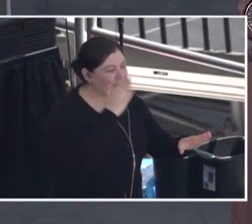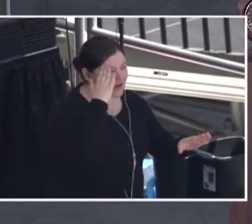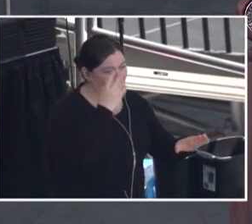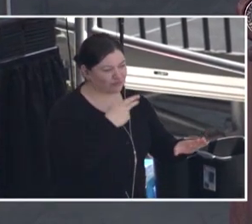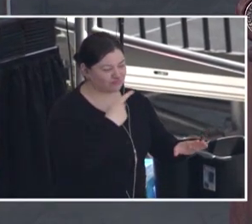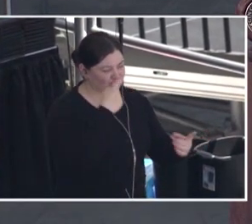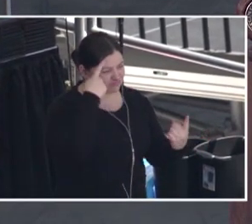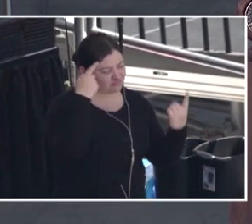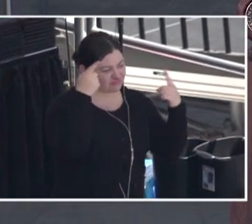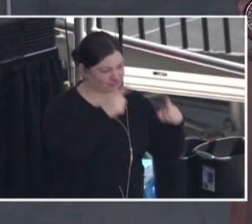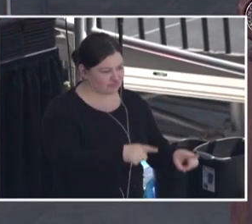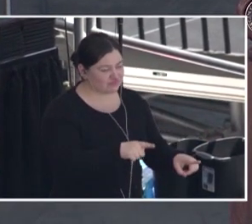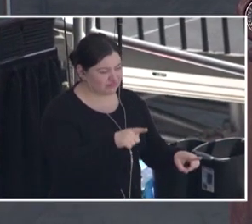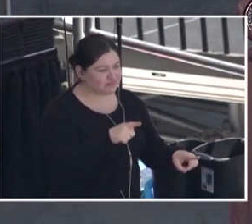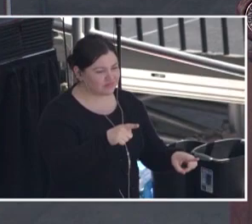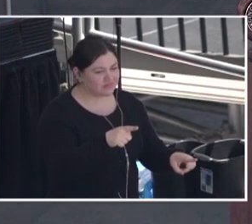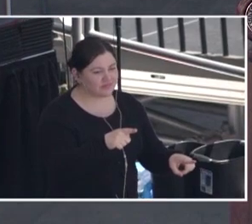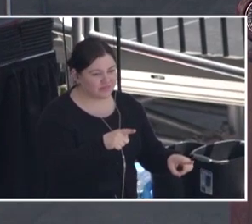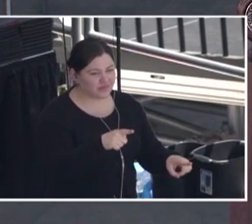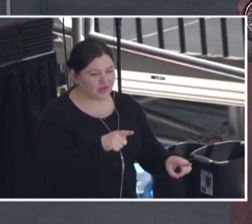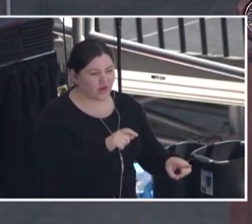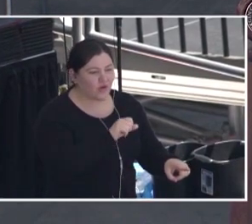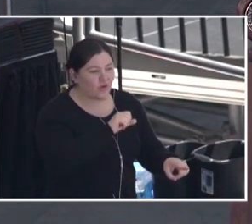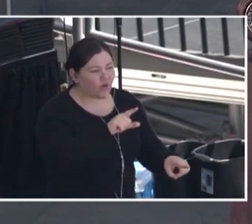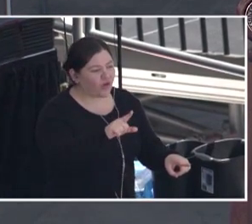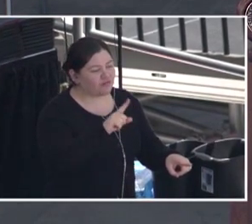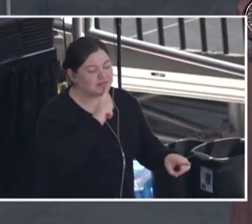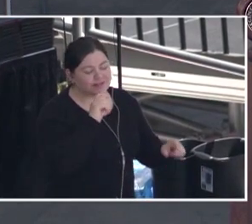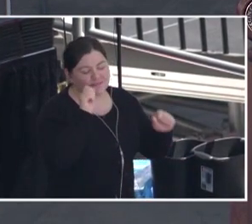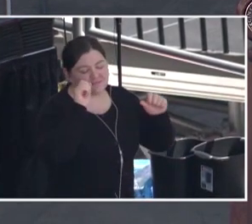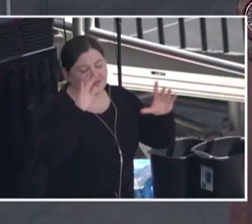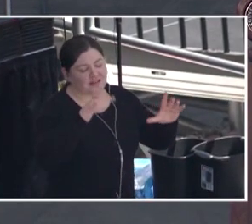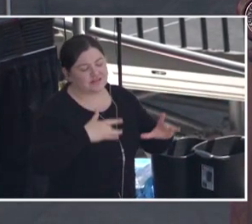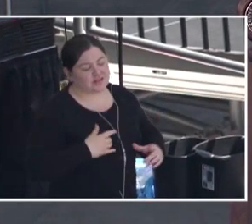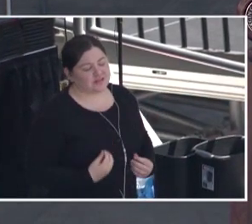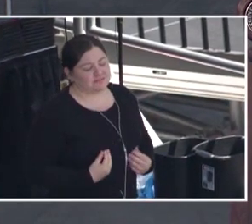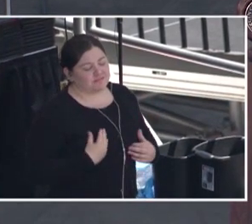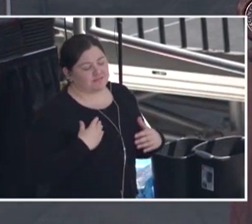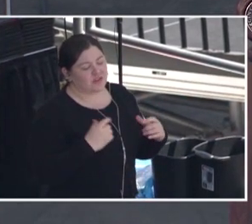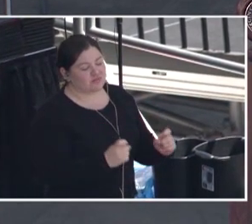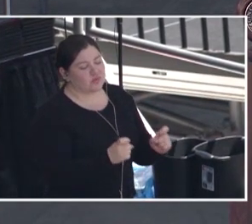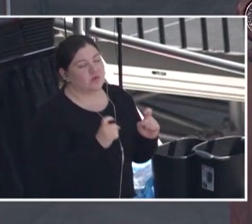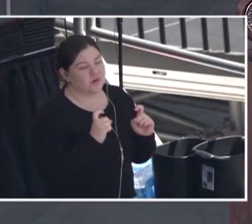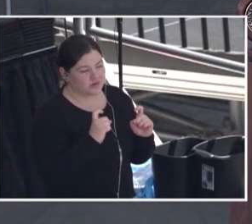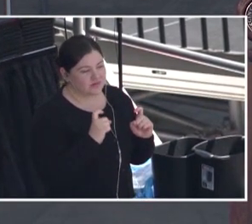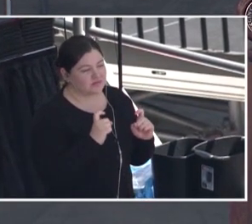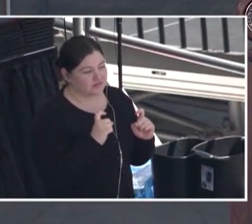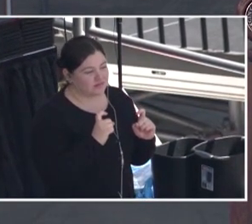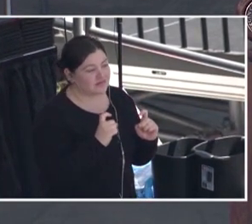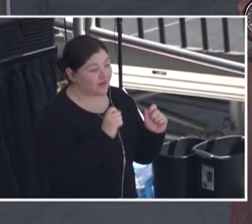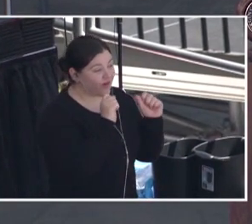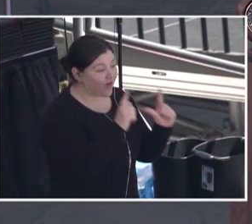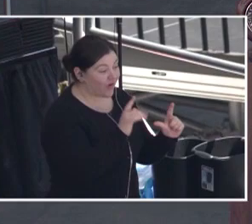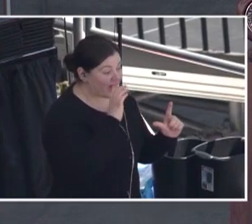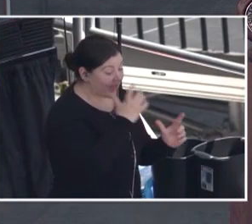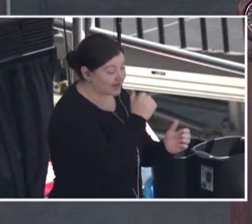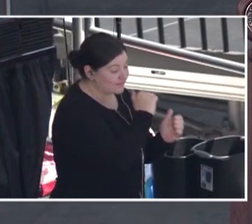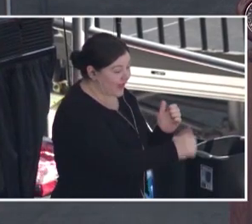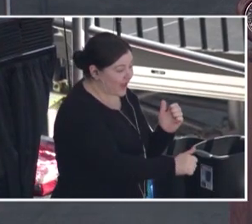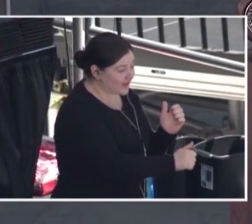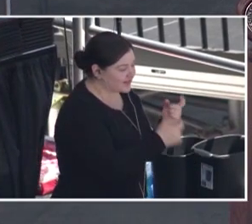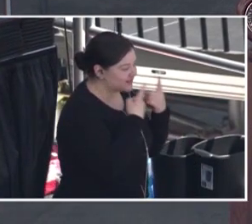me when I say that it's also amazingly rewarding. Each class you passed was another